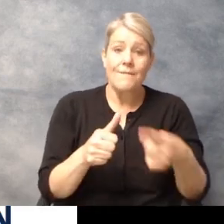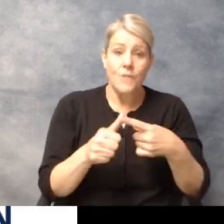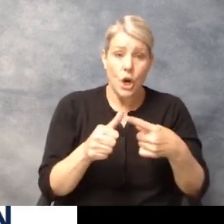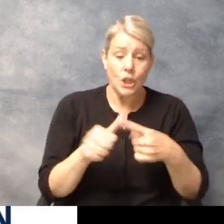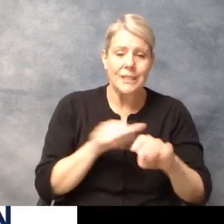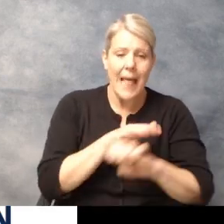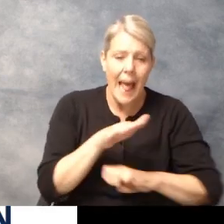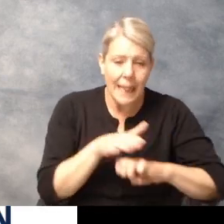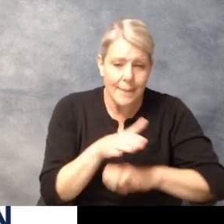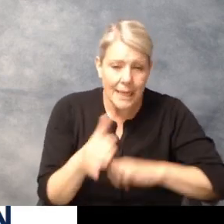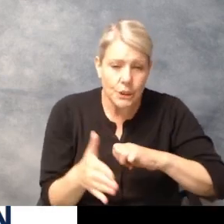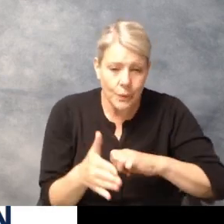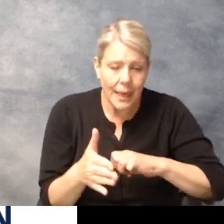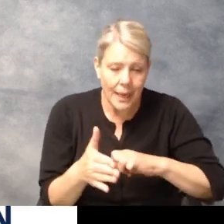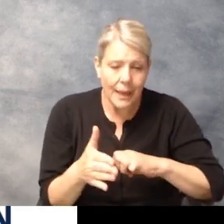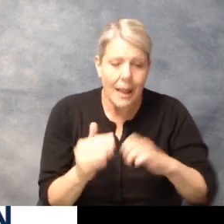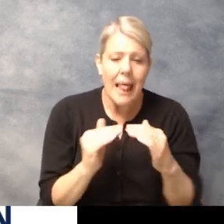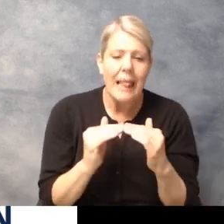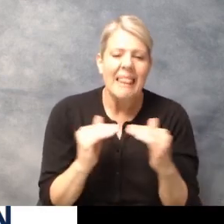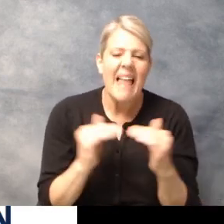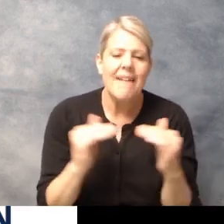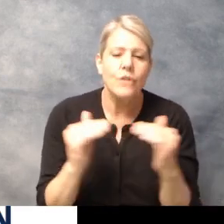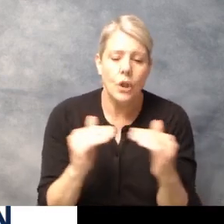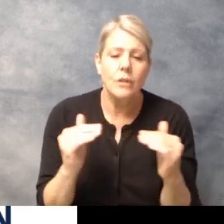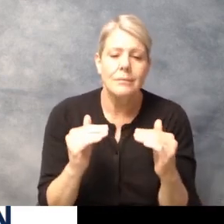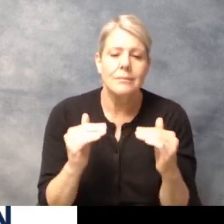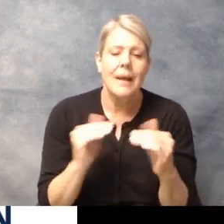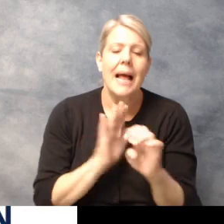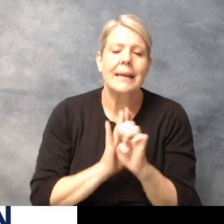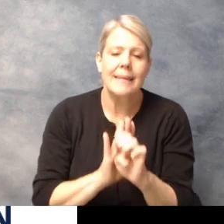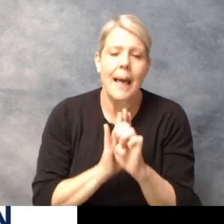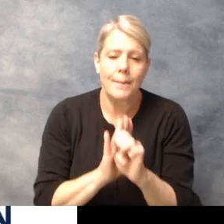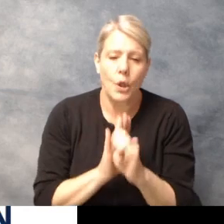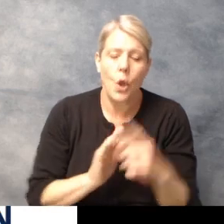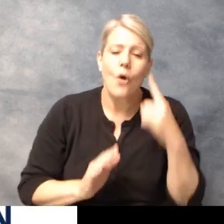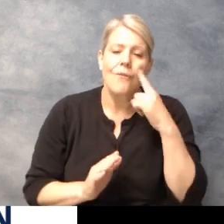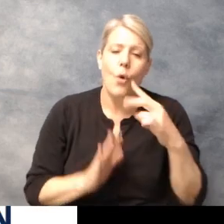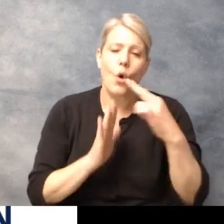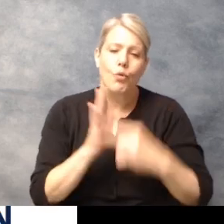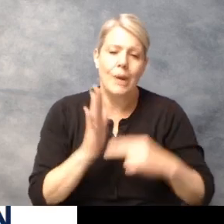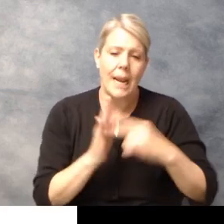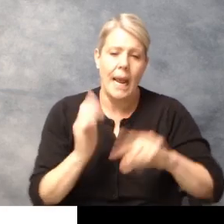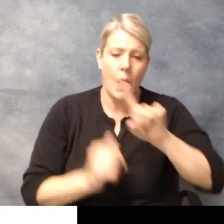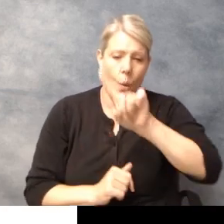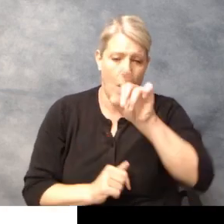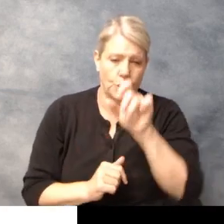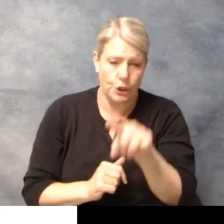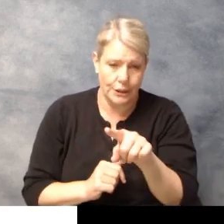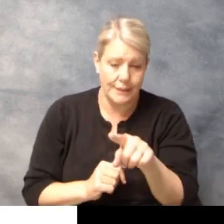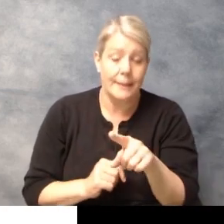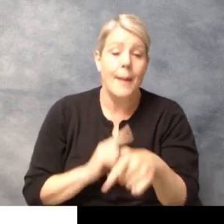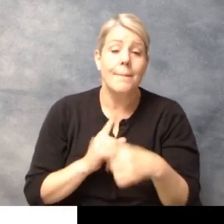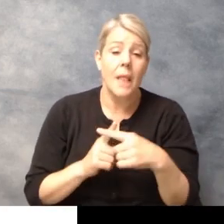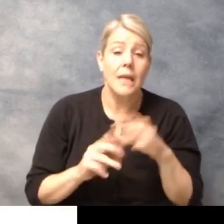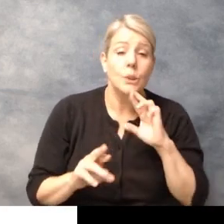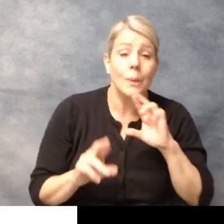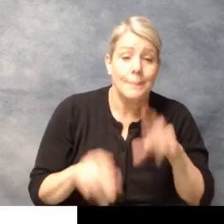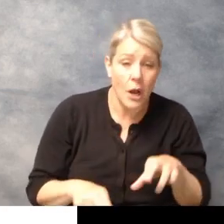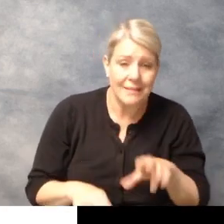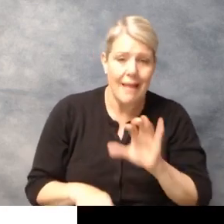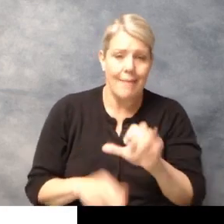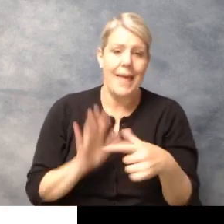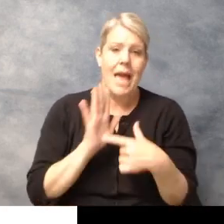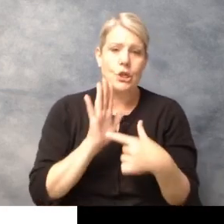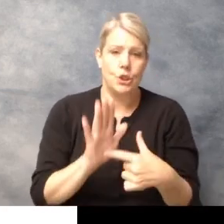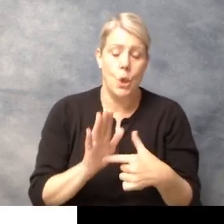Let's first look at elementary level examples of reading assessment questions and responses. This is an